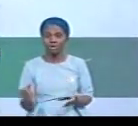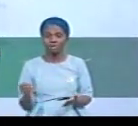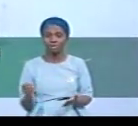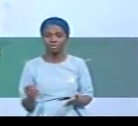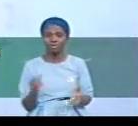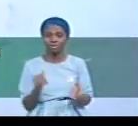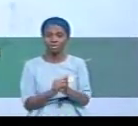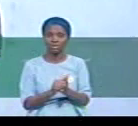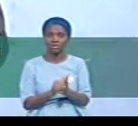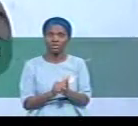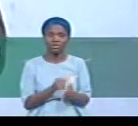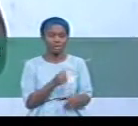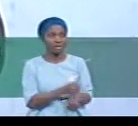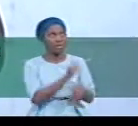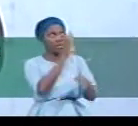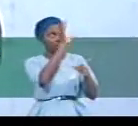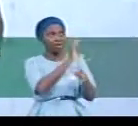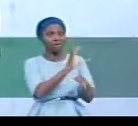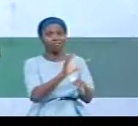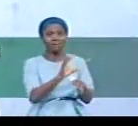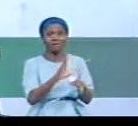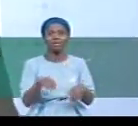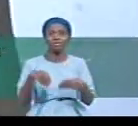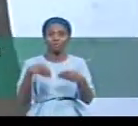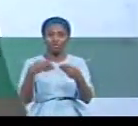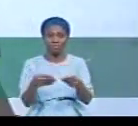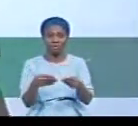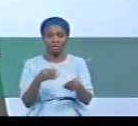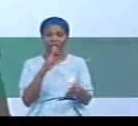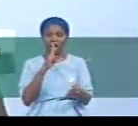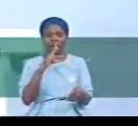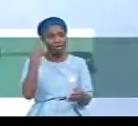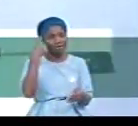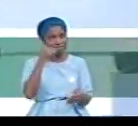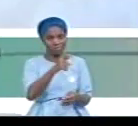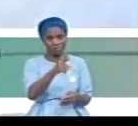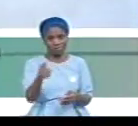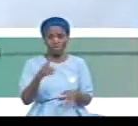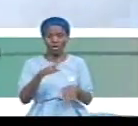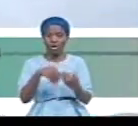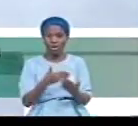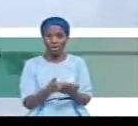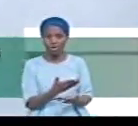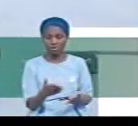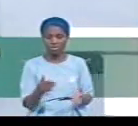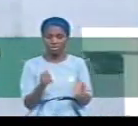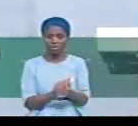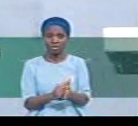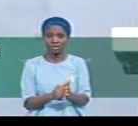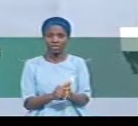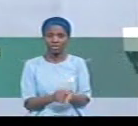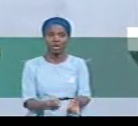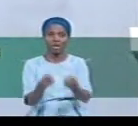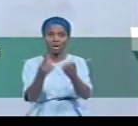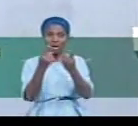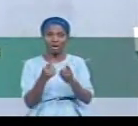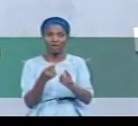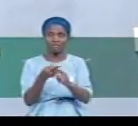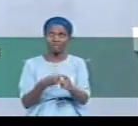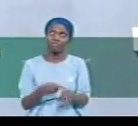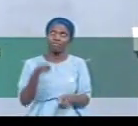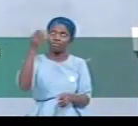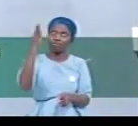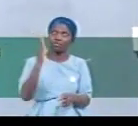Calvary provided are for your sakes. All things that come from God